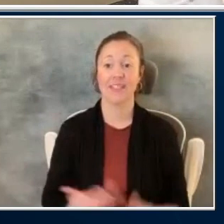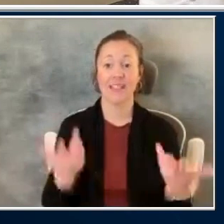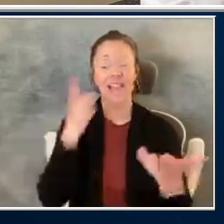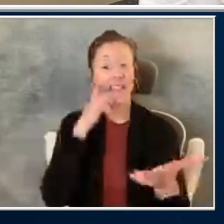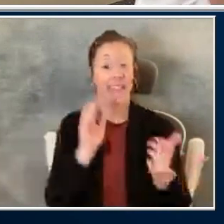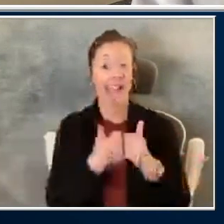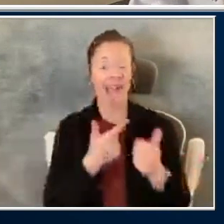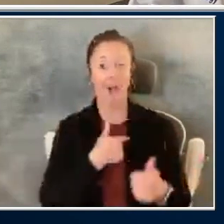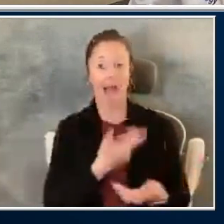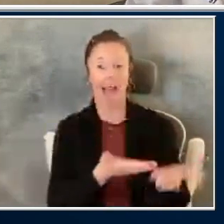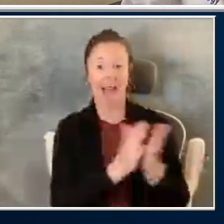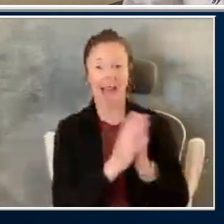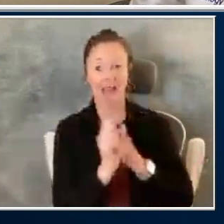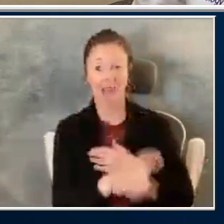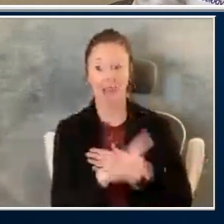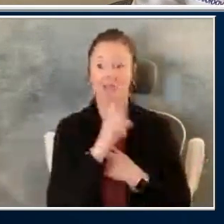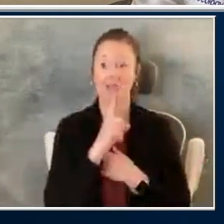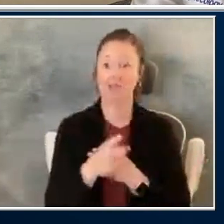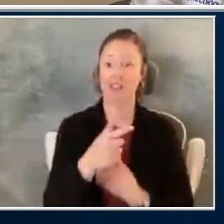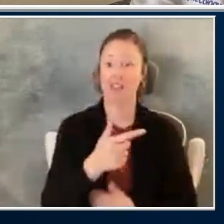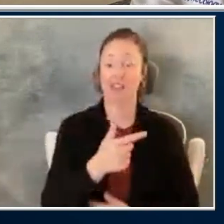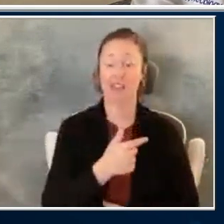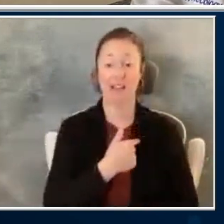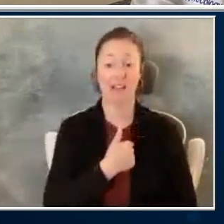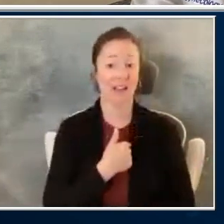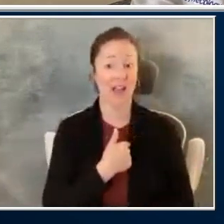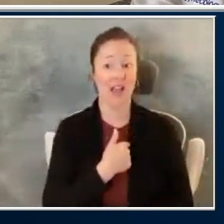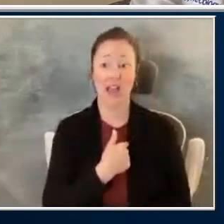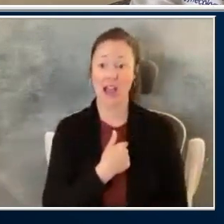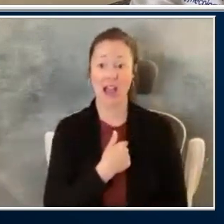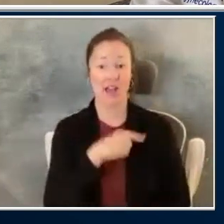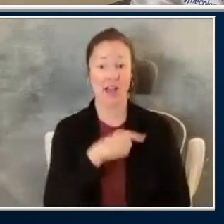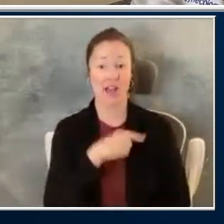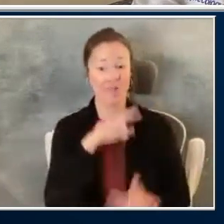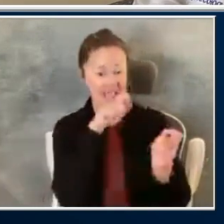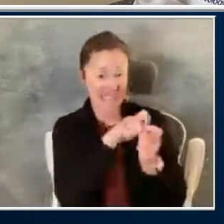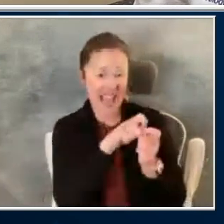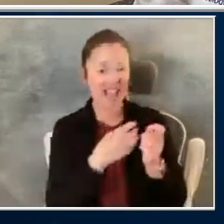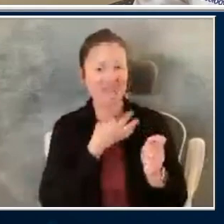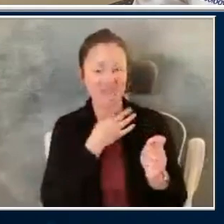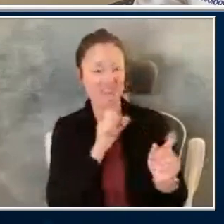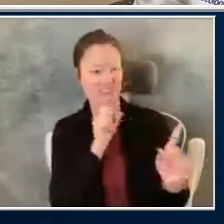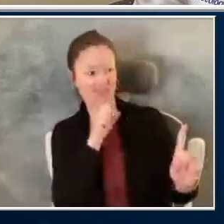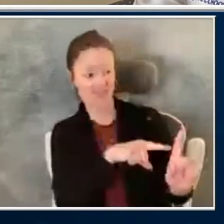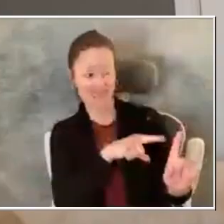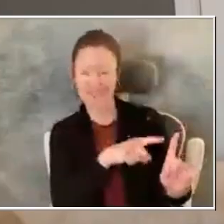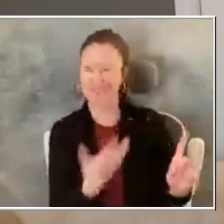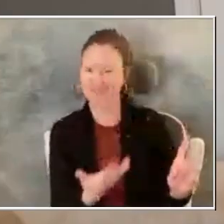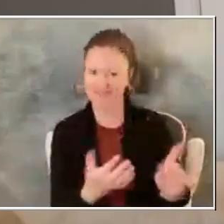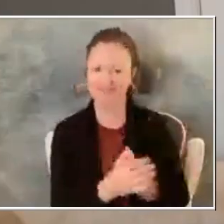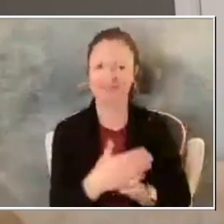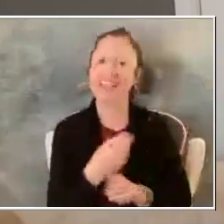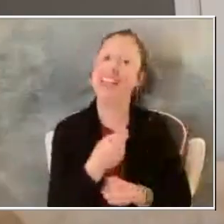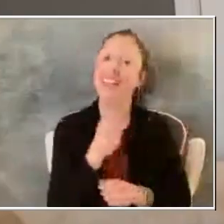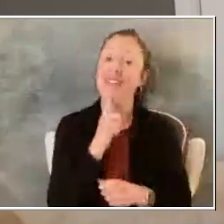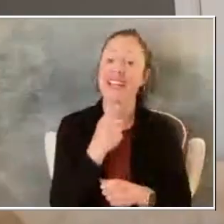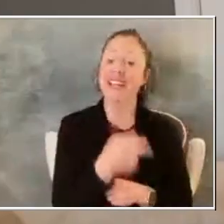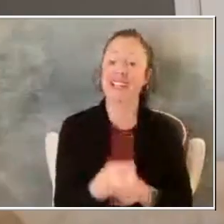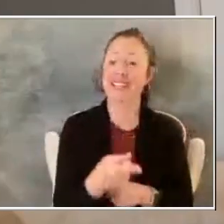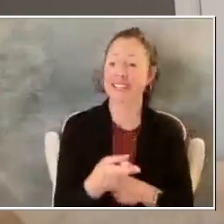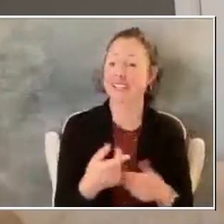questions, because I'm just really free to ask exactly what I want to know. And she sounds very much like